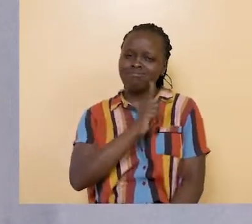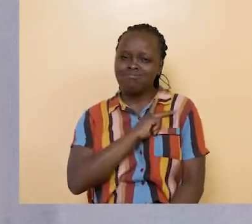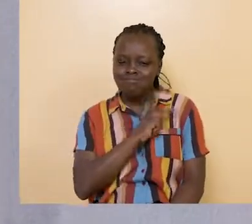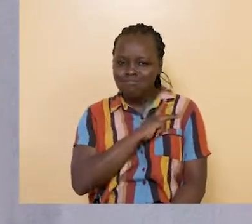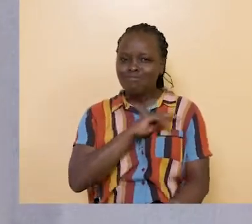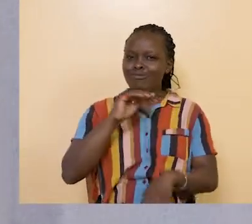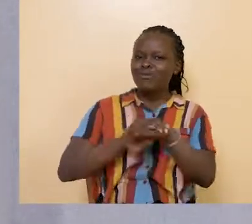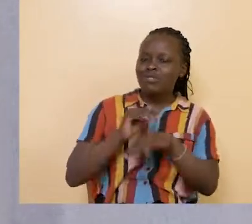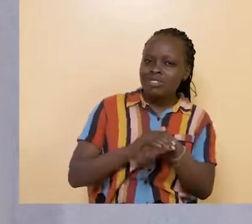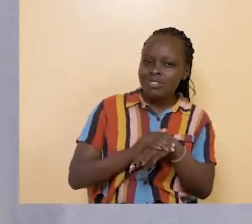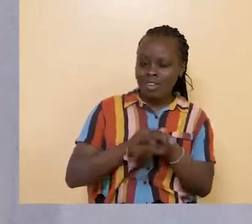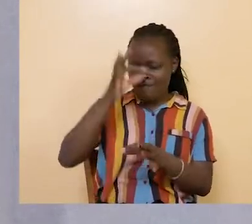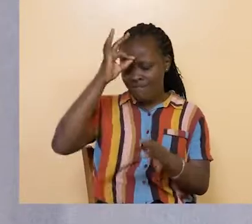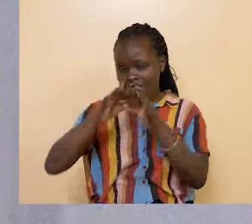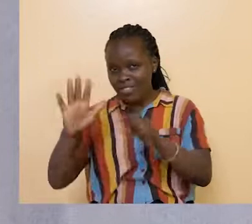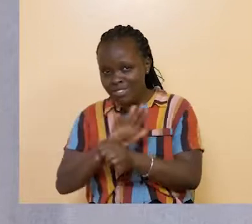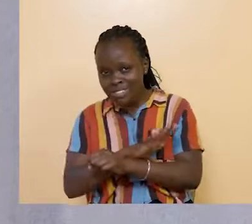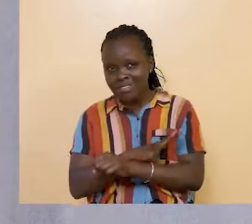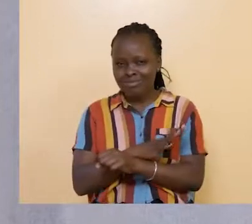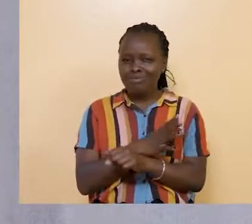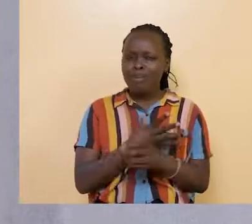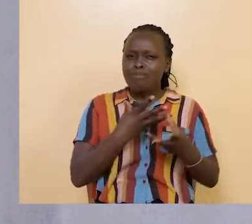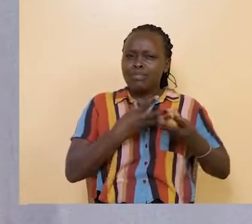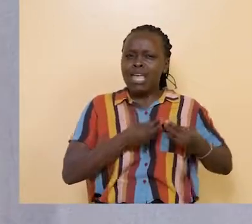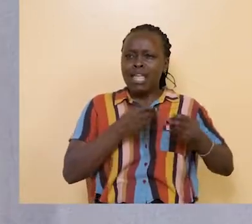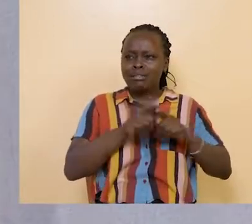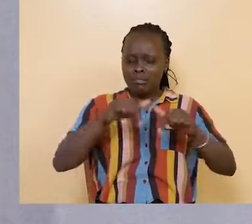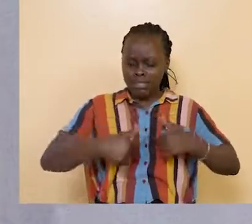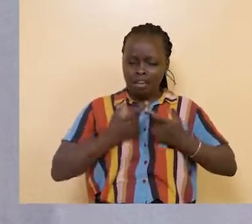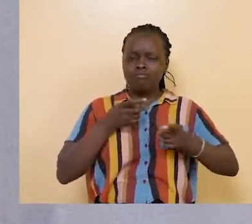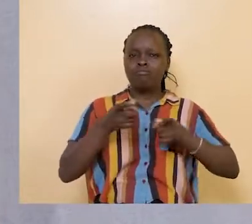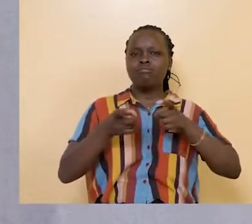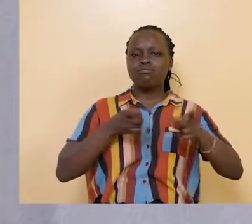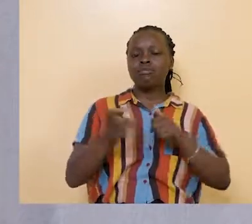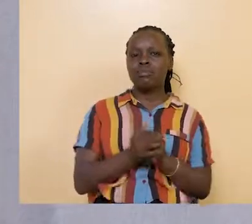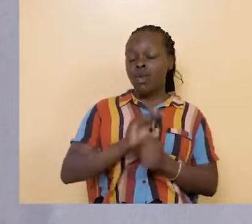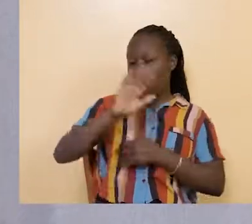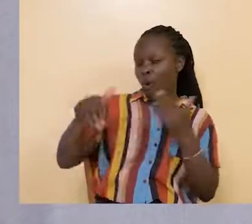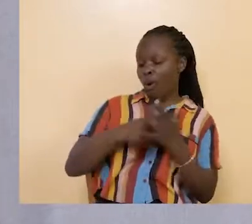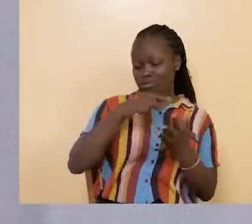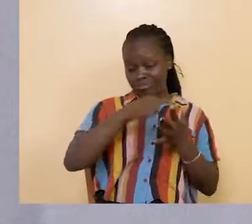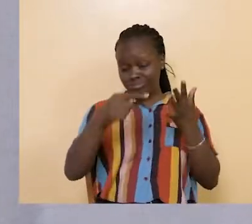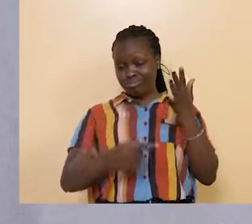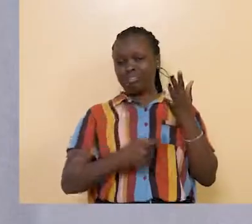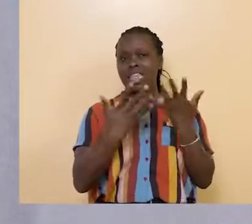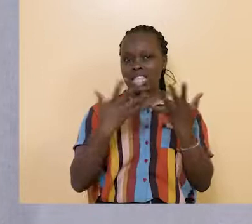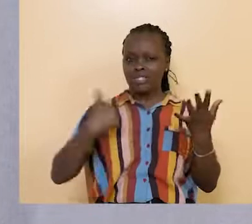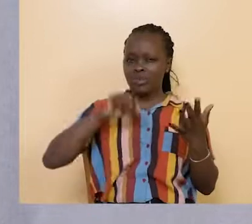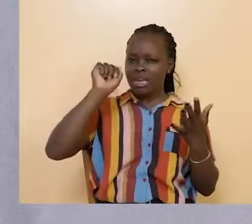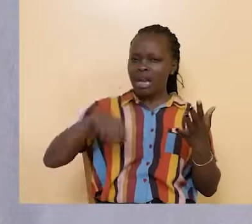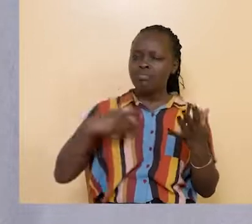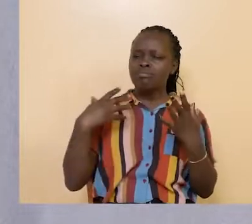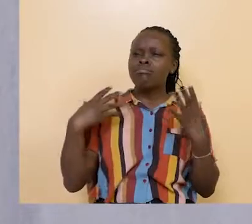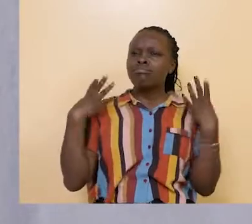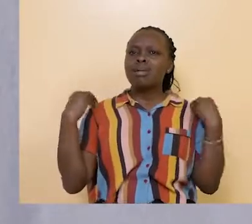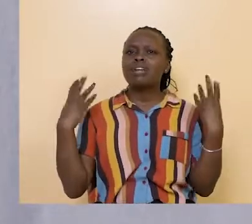kindness, goodness, faithfulness, gentleness, and self-control, all of which are things that we can directly apply